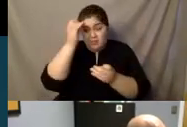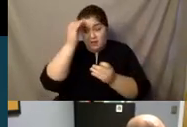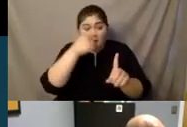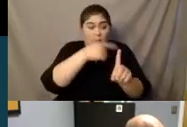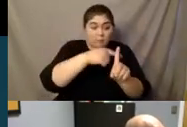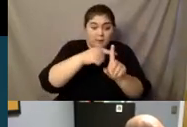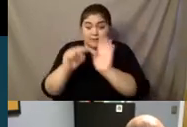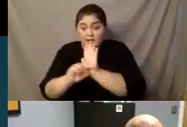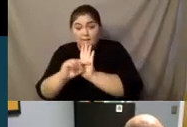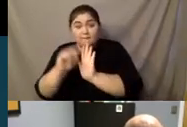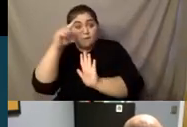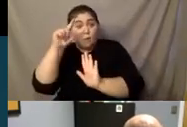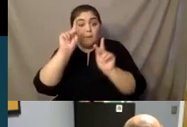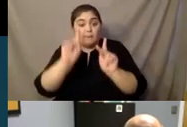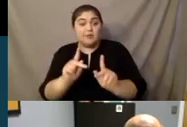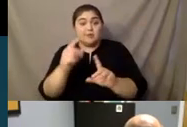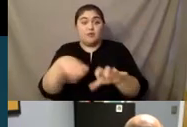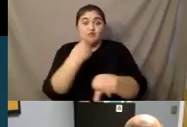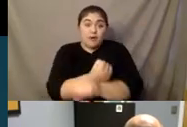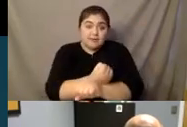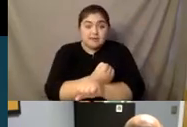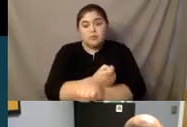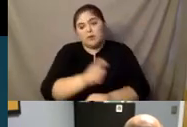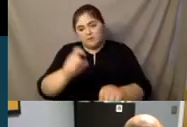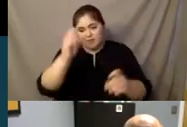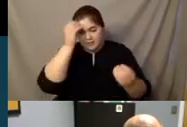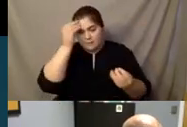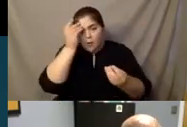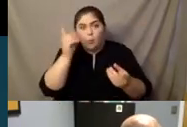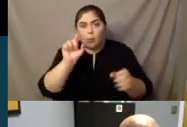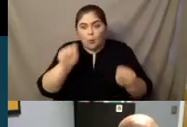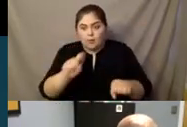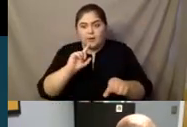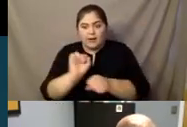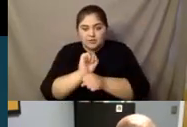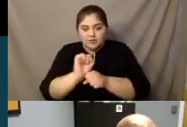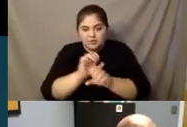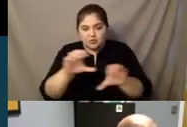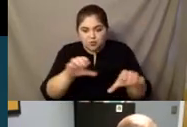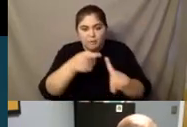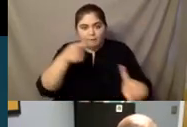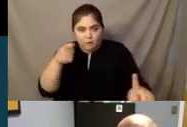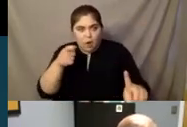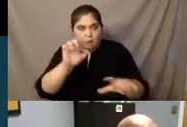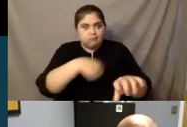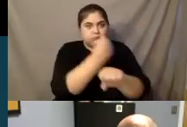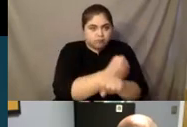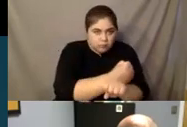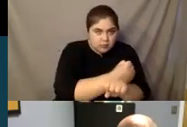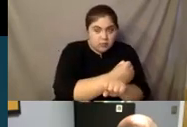that moment. We have to consider what we can actually get out of an arrest at that moment, and